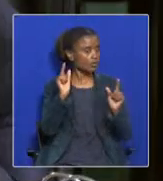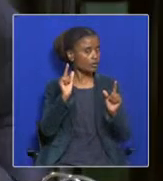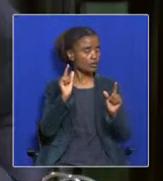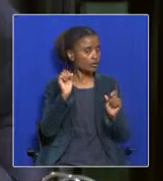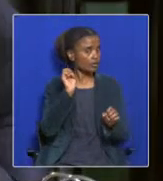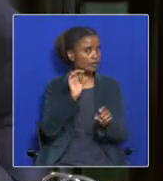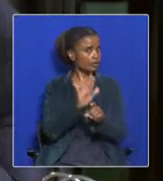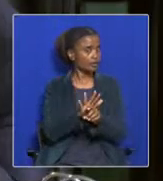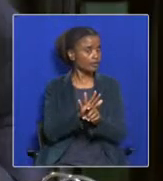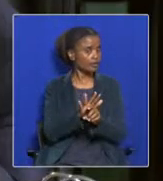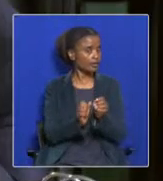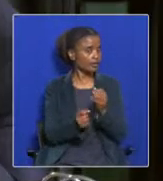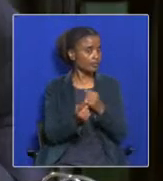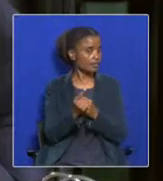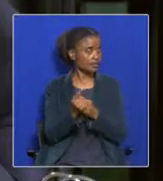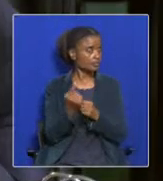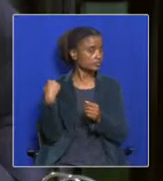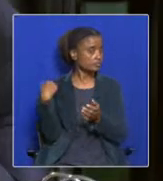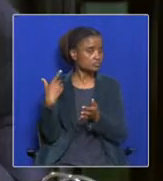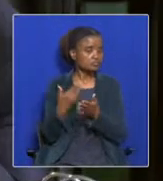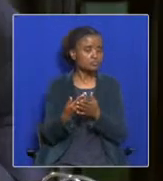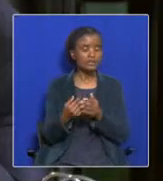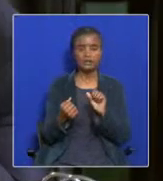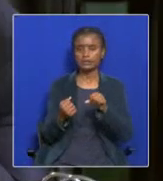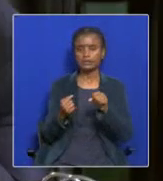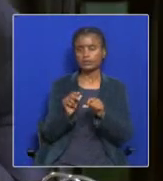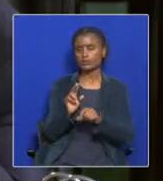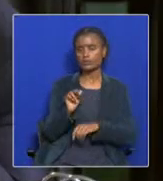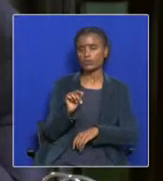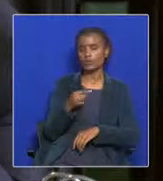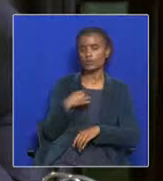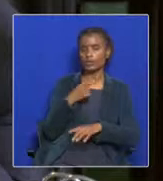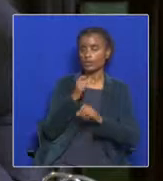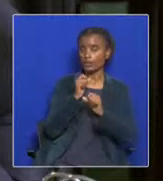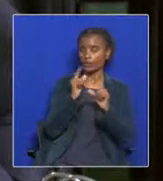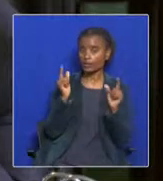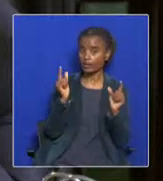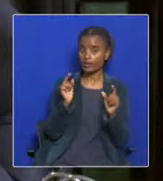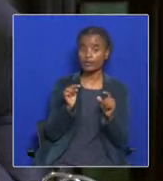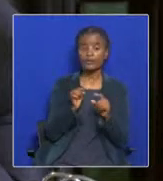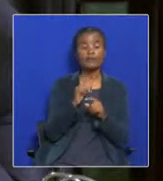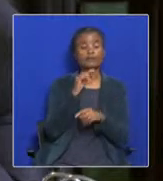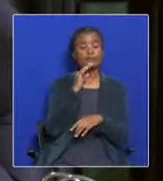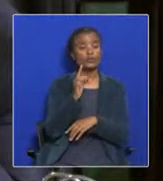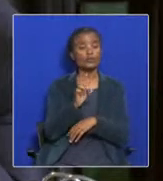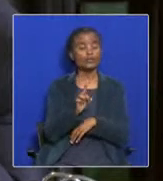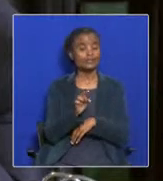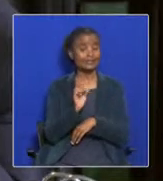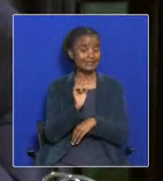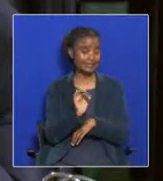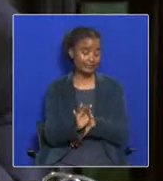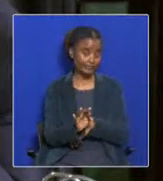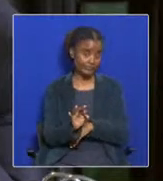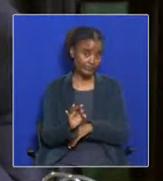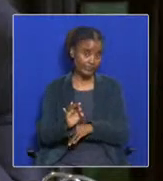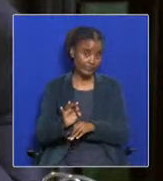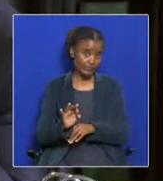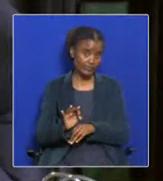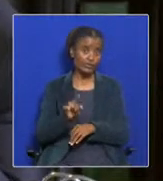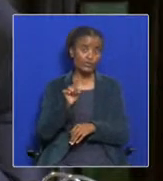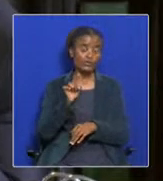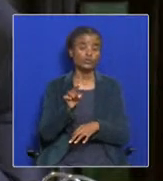aware of an attack. I'm not aware of a large amount So of meaning that if you are the one to conduct a bust, you will